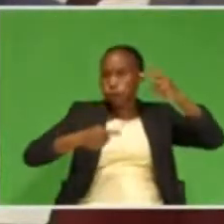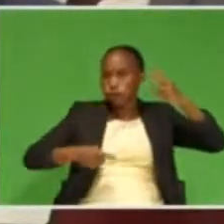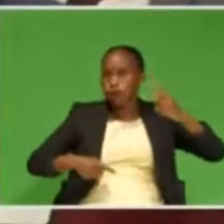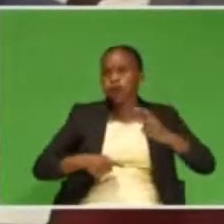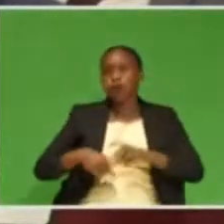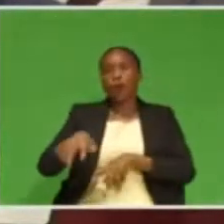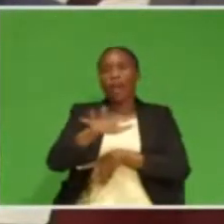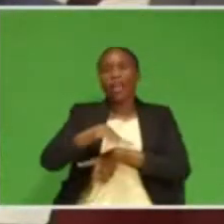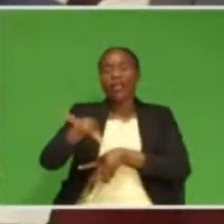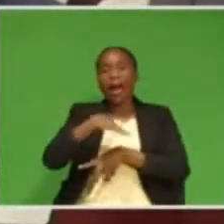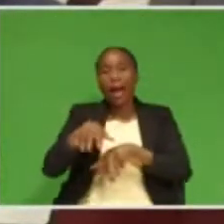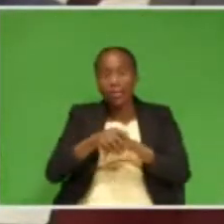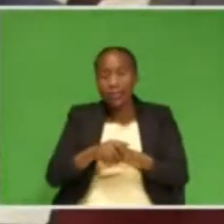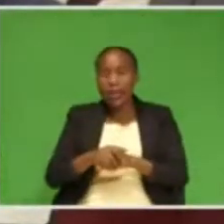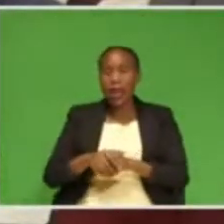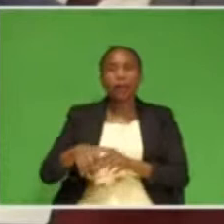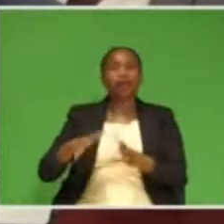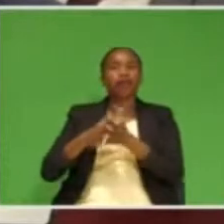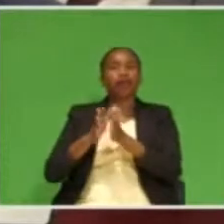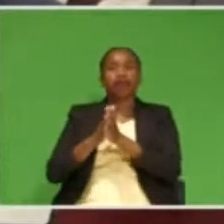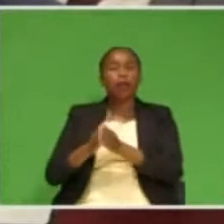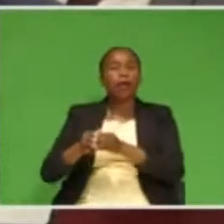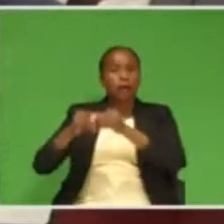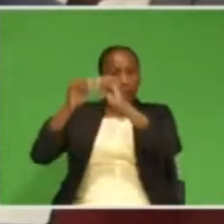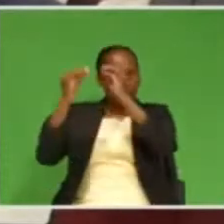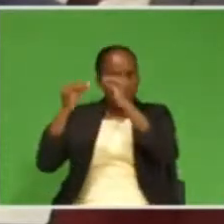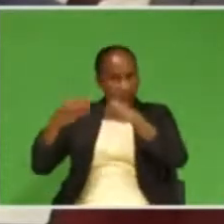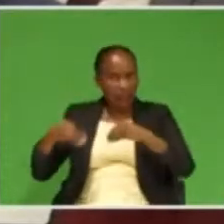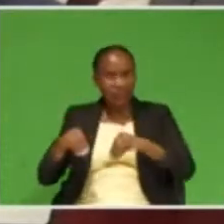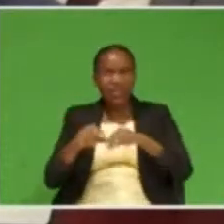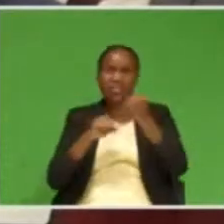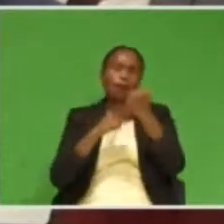and facilities that support our people's lives.